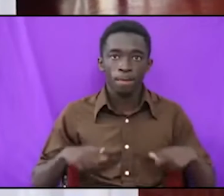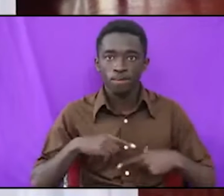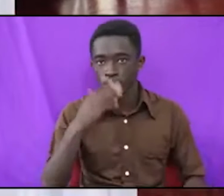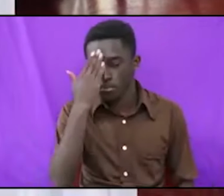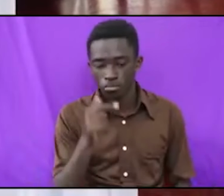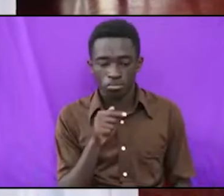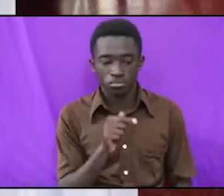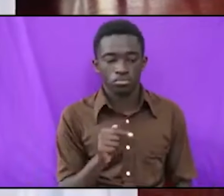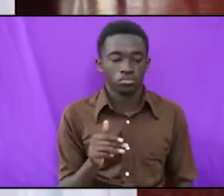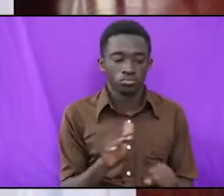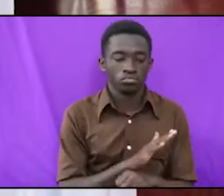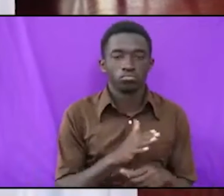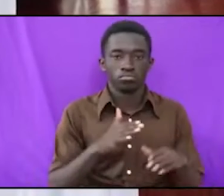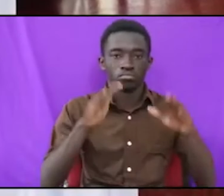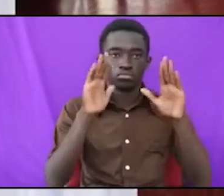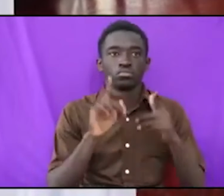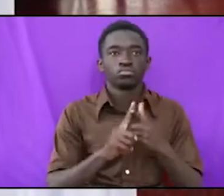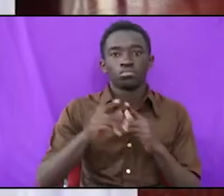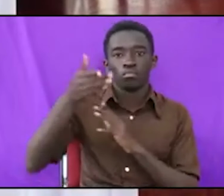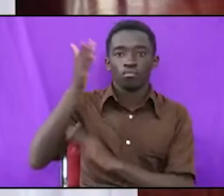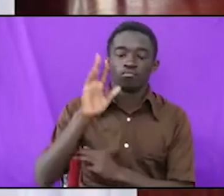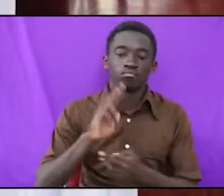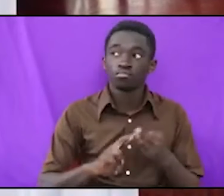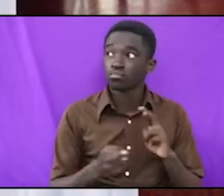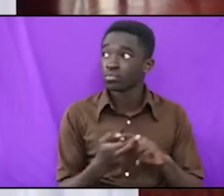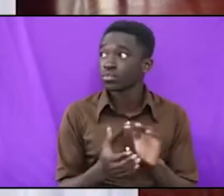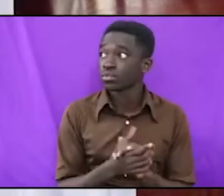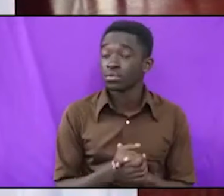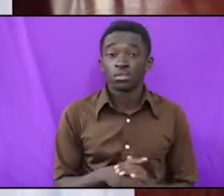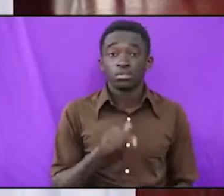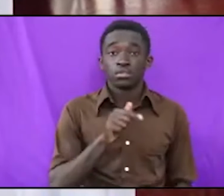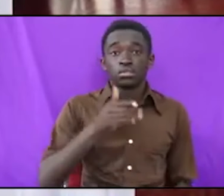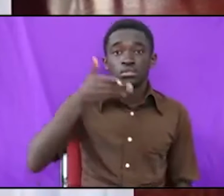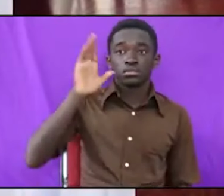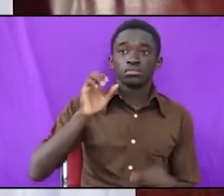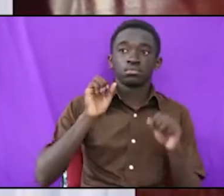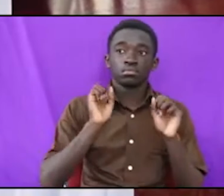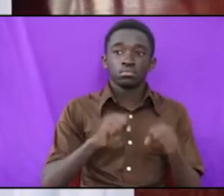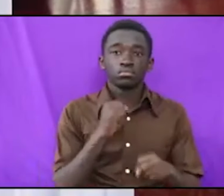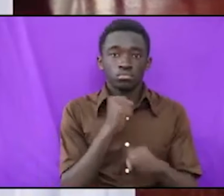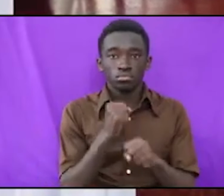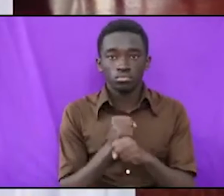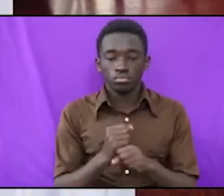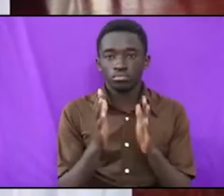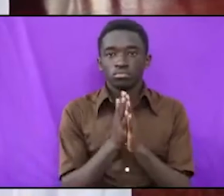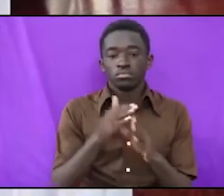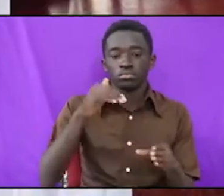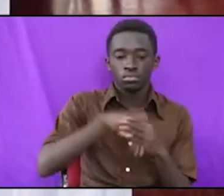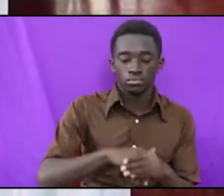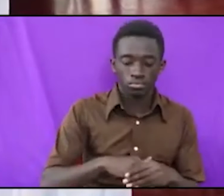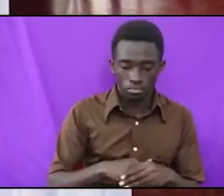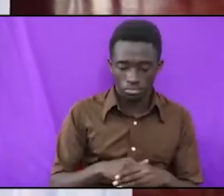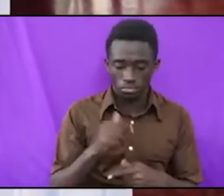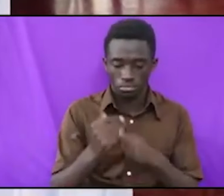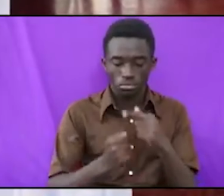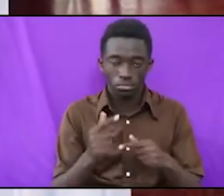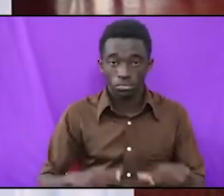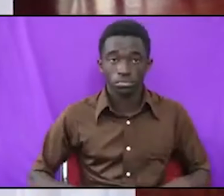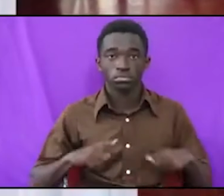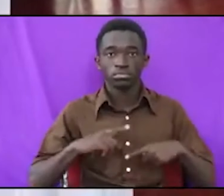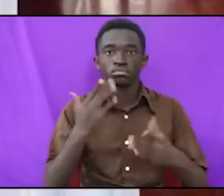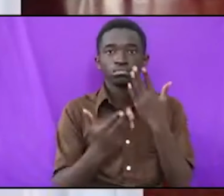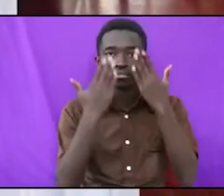totally surrendered to the Lordship of God, and so that God was able then to work in and through their lives. I don't know